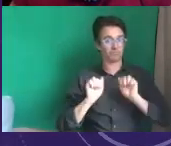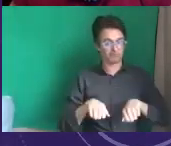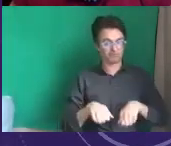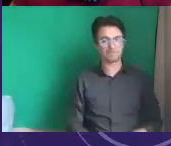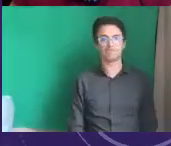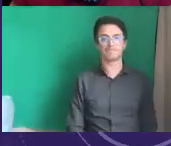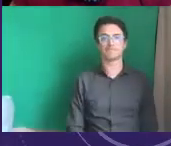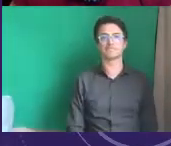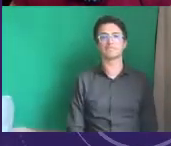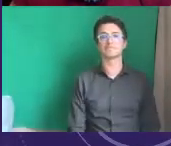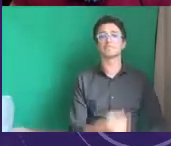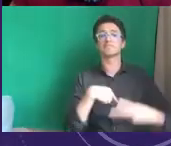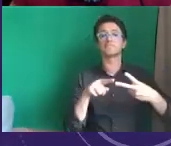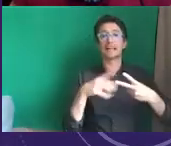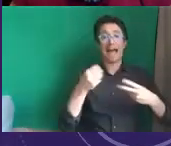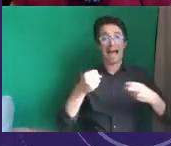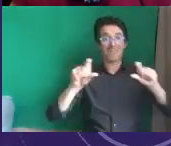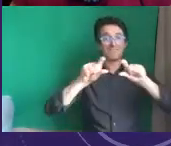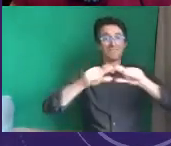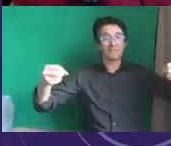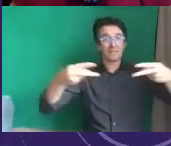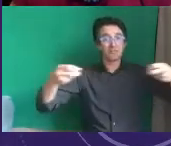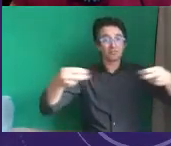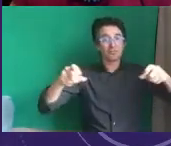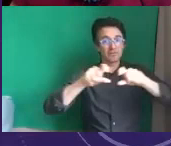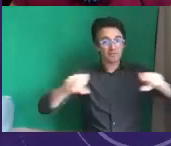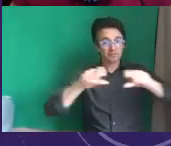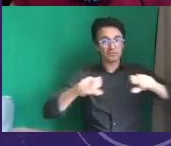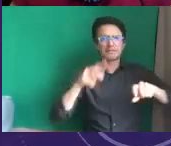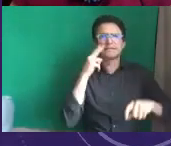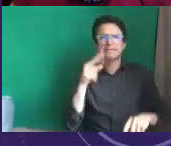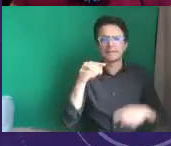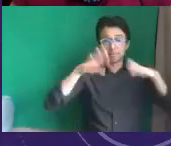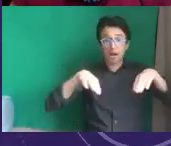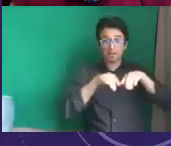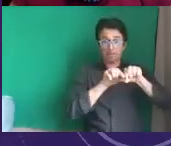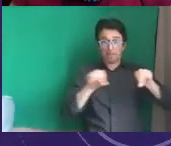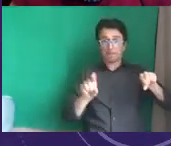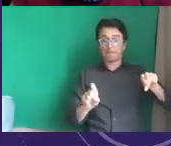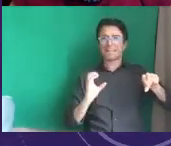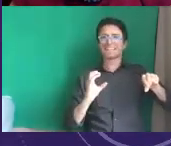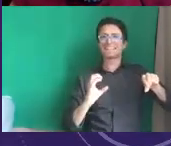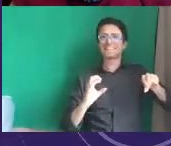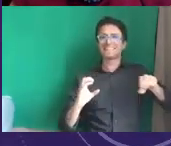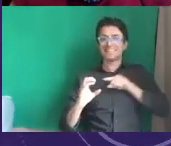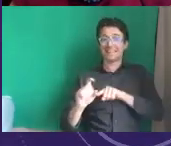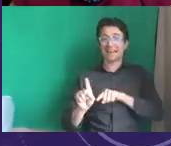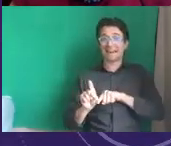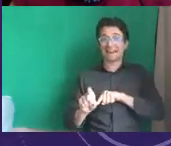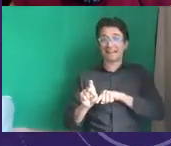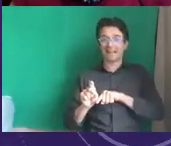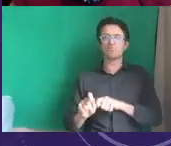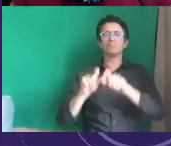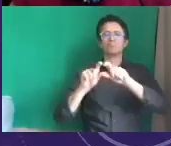caption icon at the bottom right of your screen, you should be able to see closed captions. If you need to see the